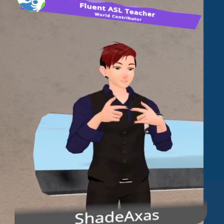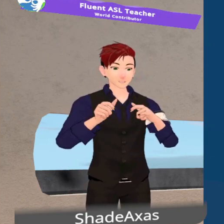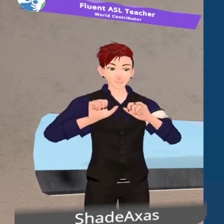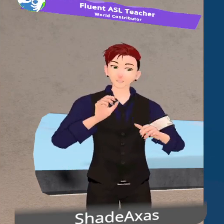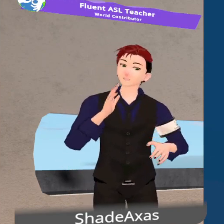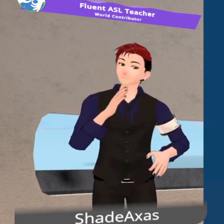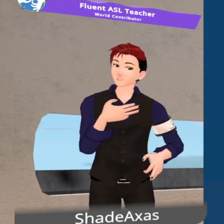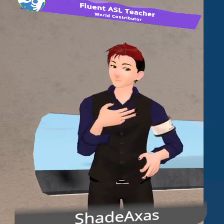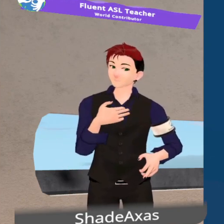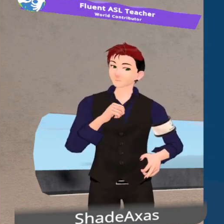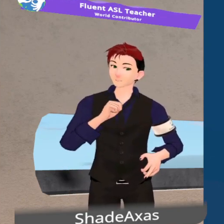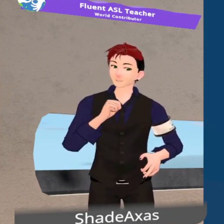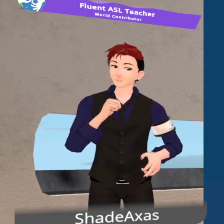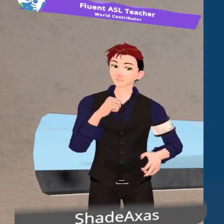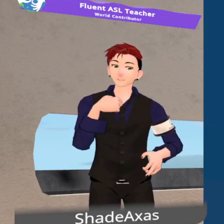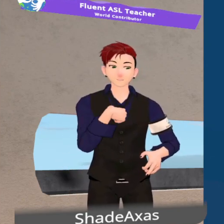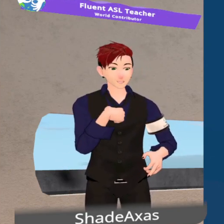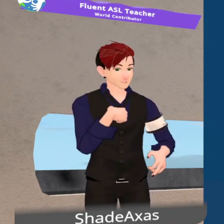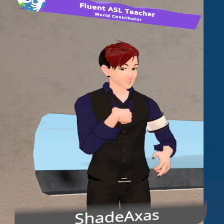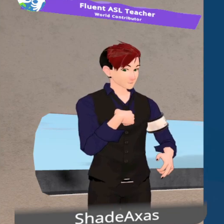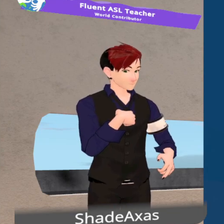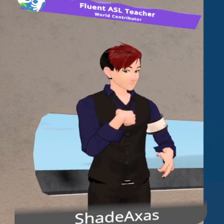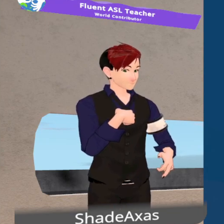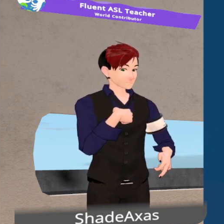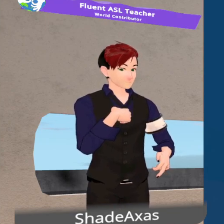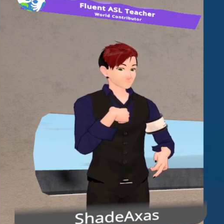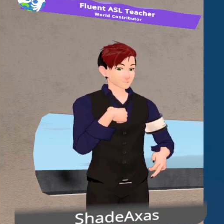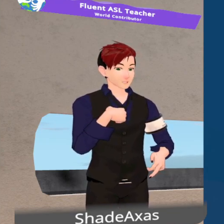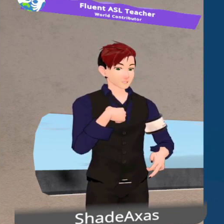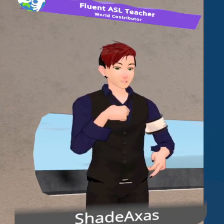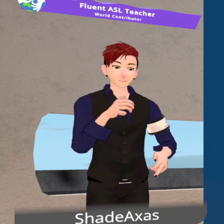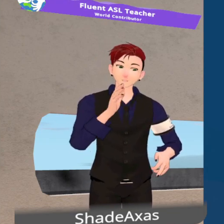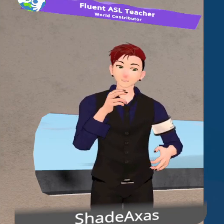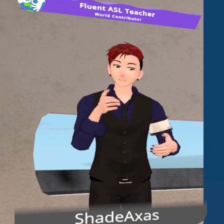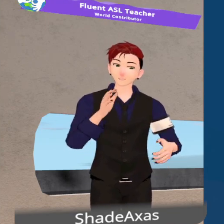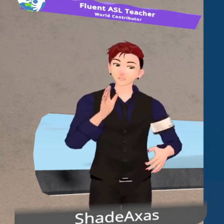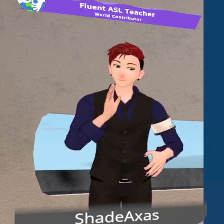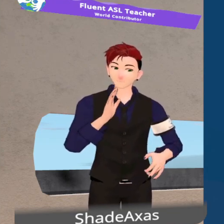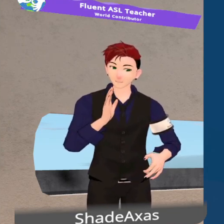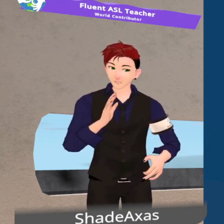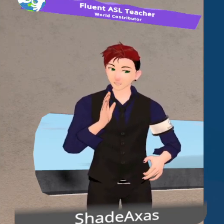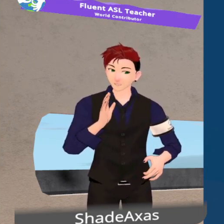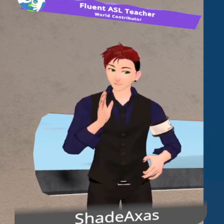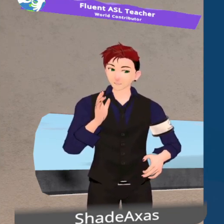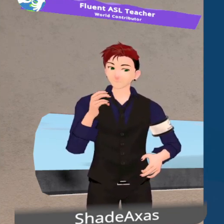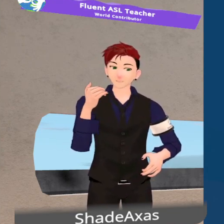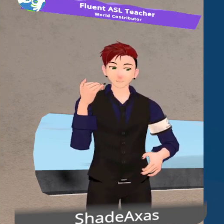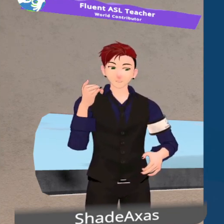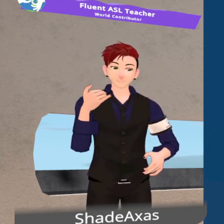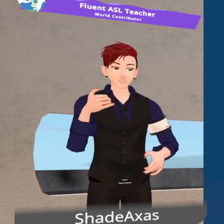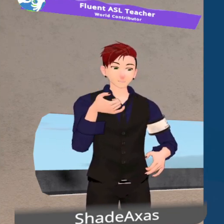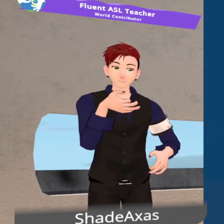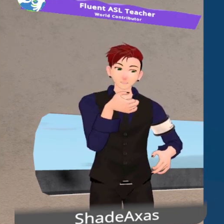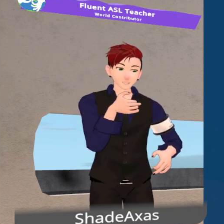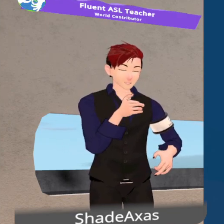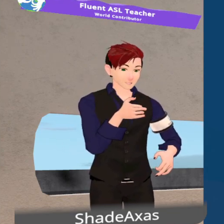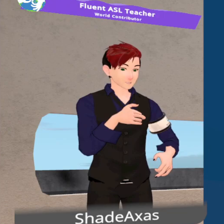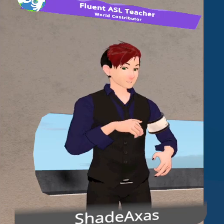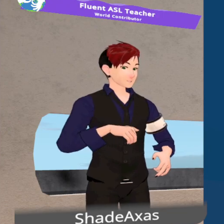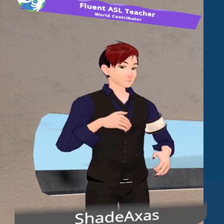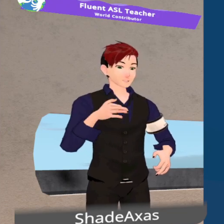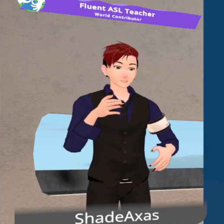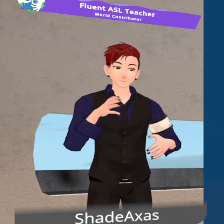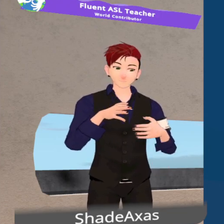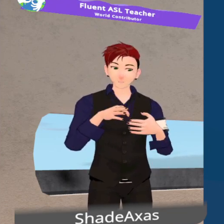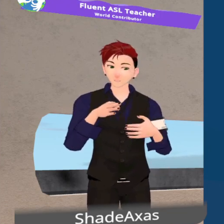Whenever we're in class, we ask you to keep your mics off. Even if you're not talking, if you just are like taking